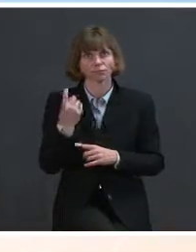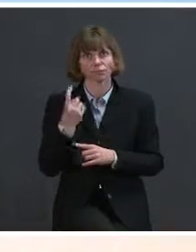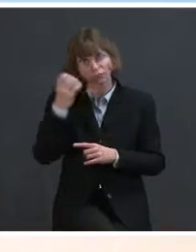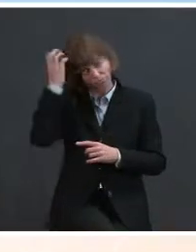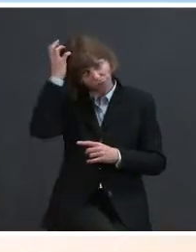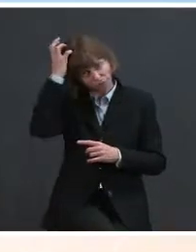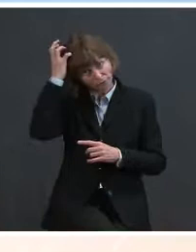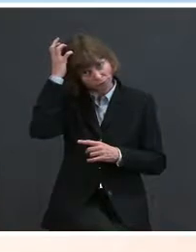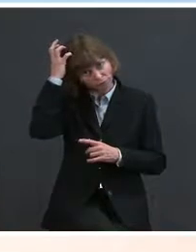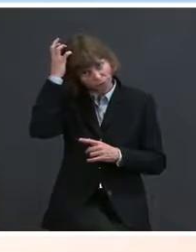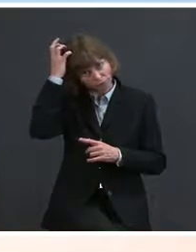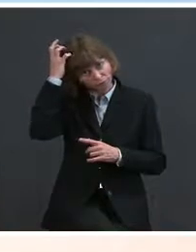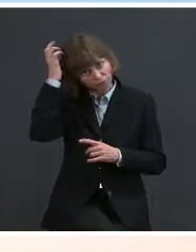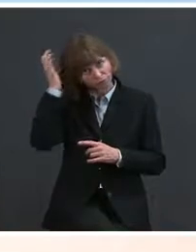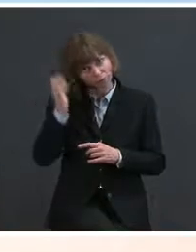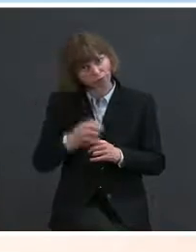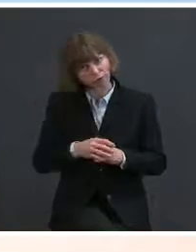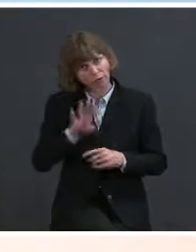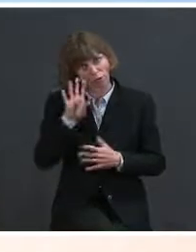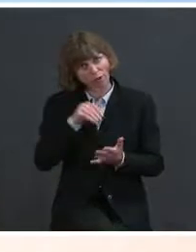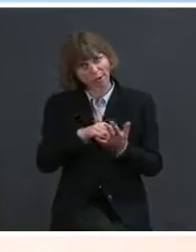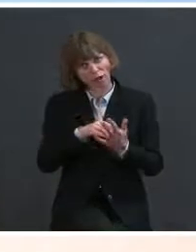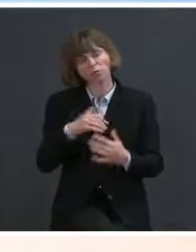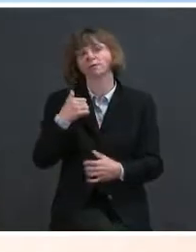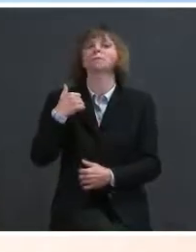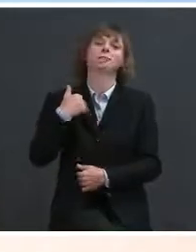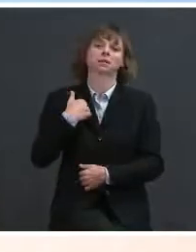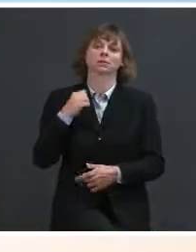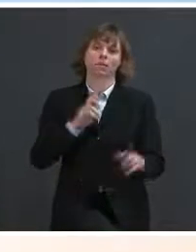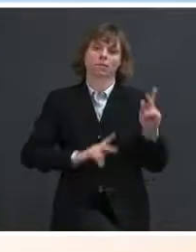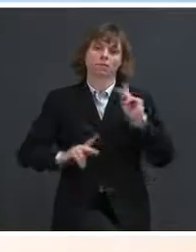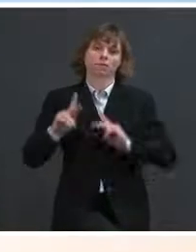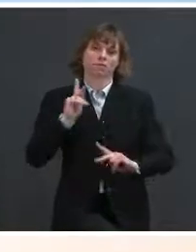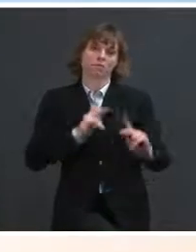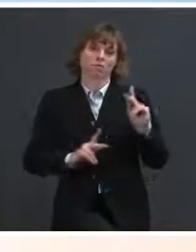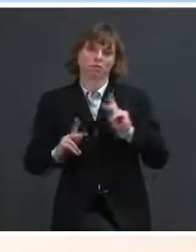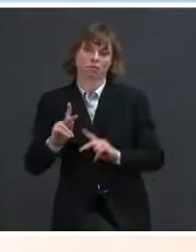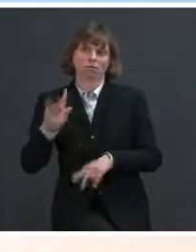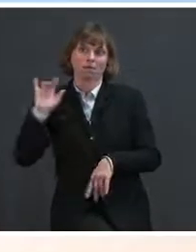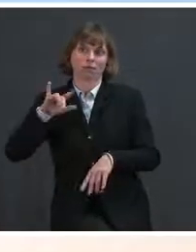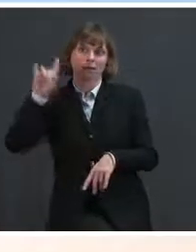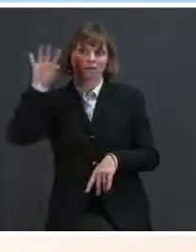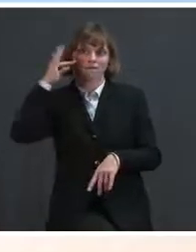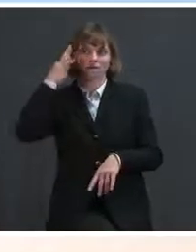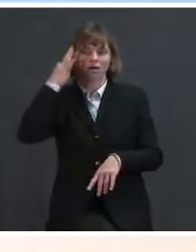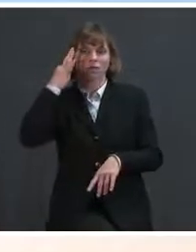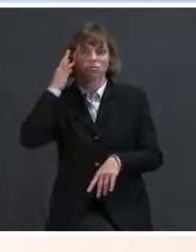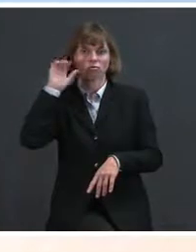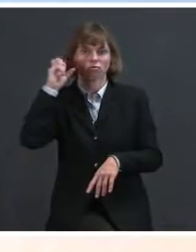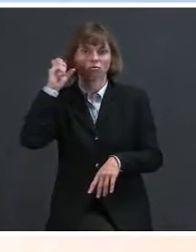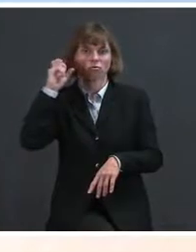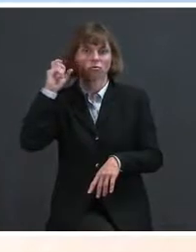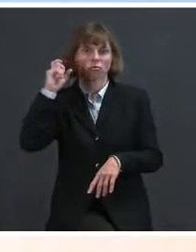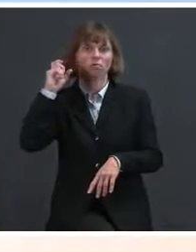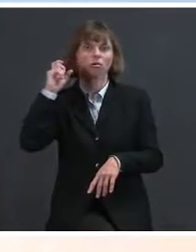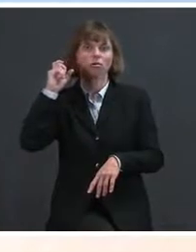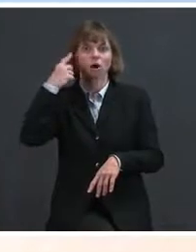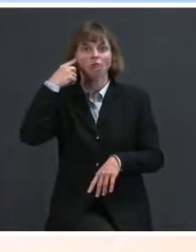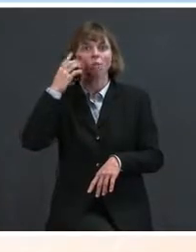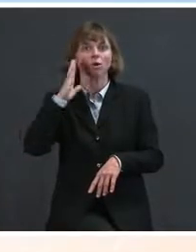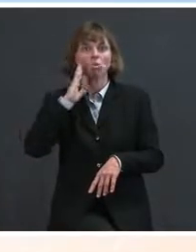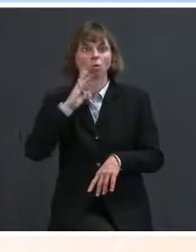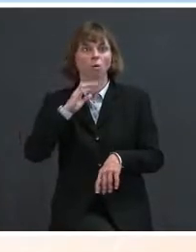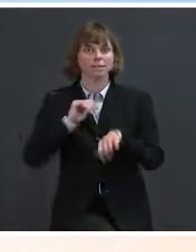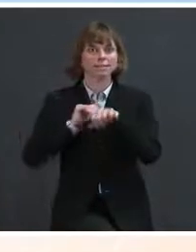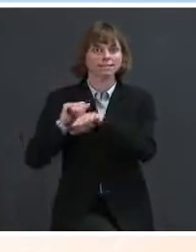4,000 military personnel that the federal government plans on extending for the acceleration of vaccines. Has